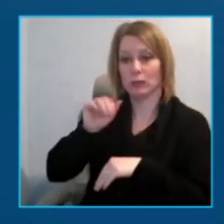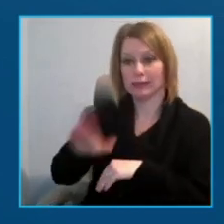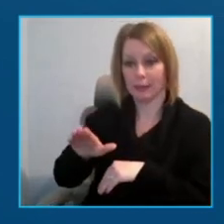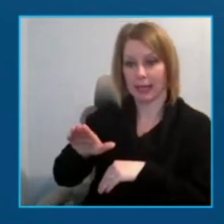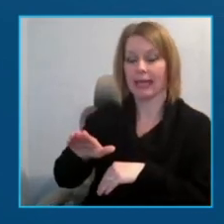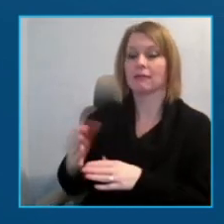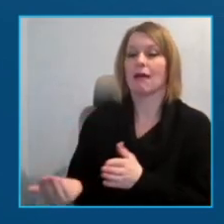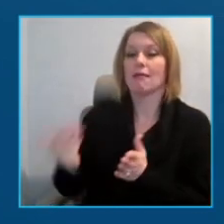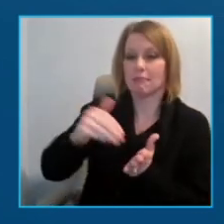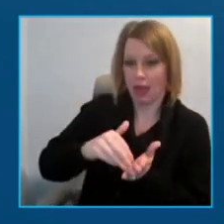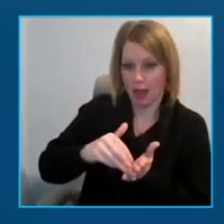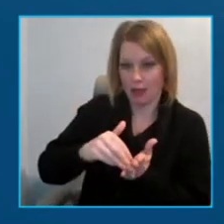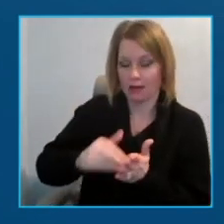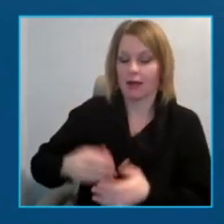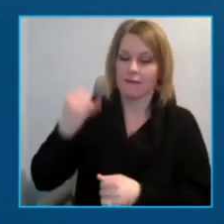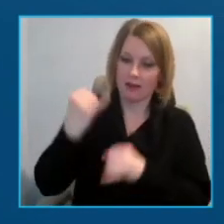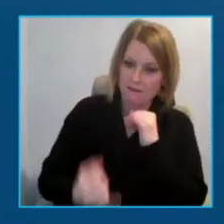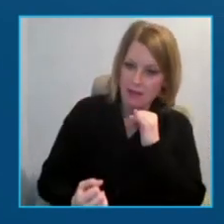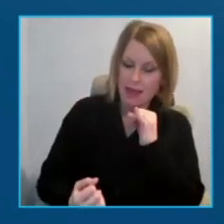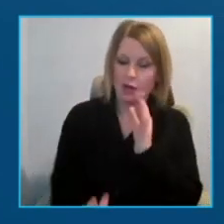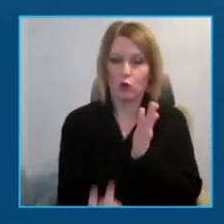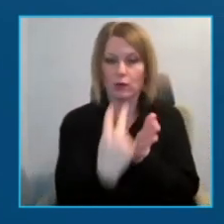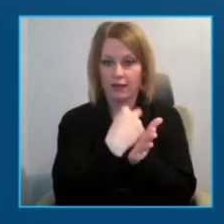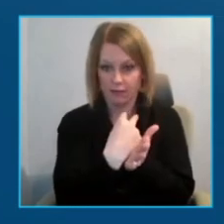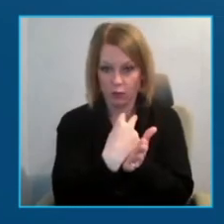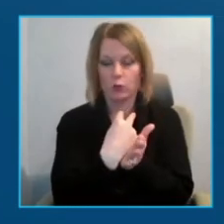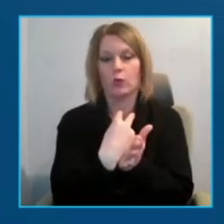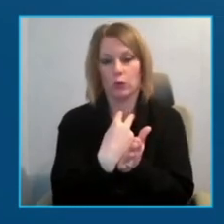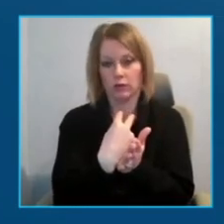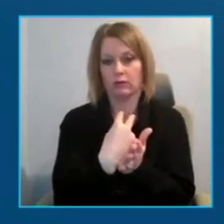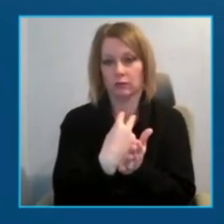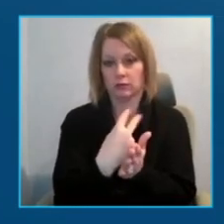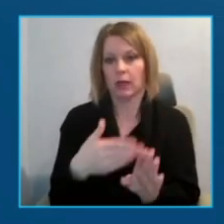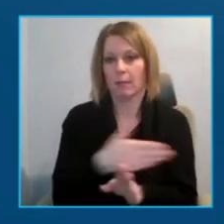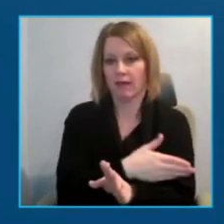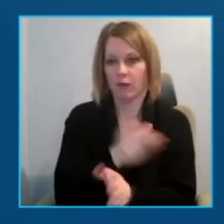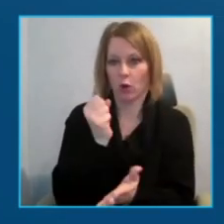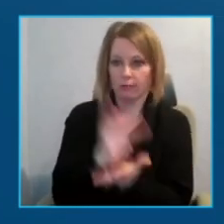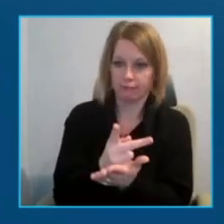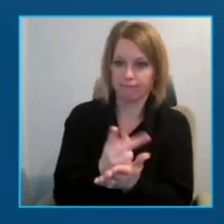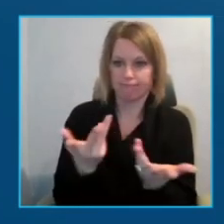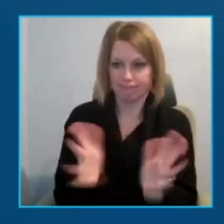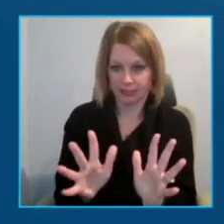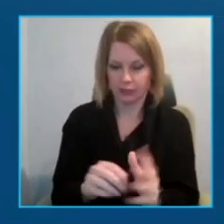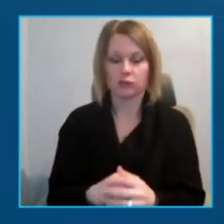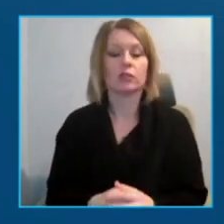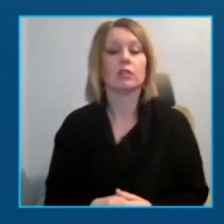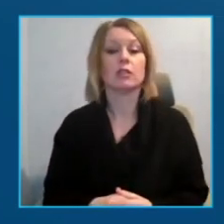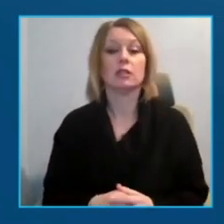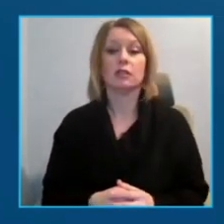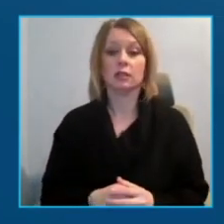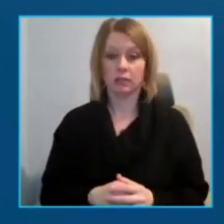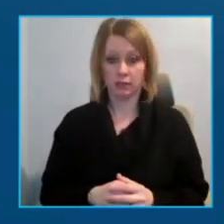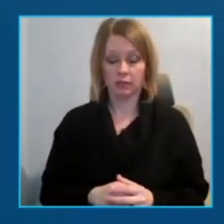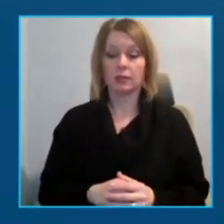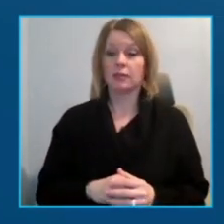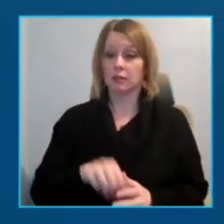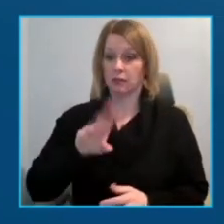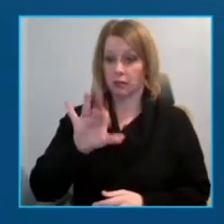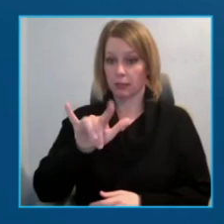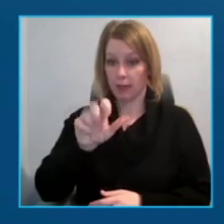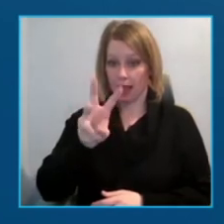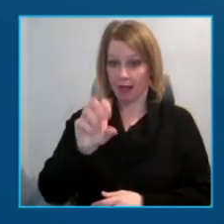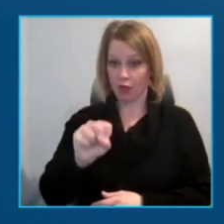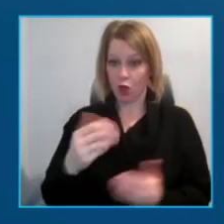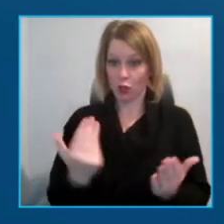for final review and action before the amendments are finalized. Once the new bylaws have been adopted, the state party will